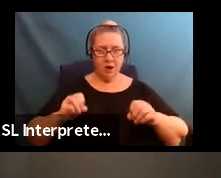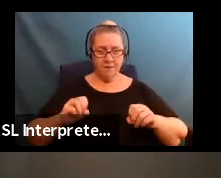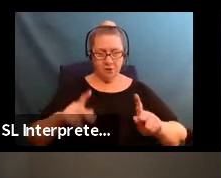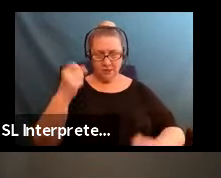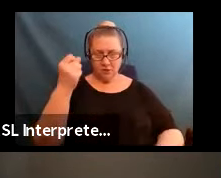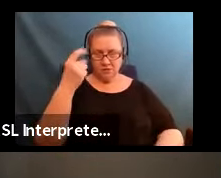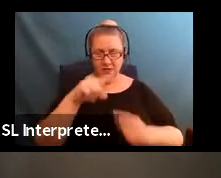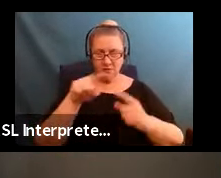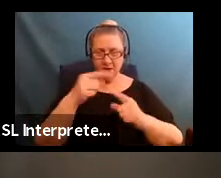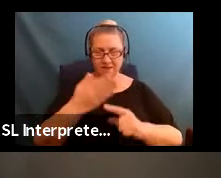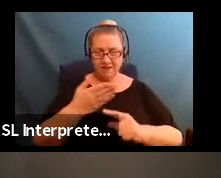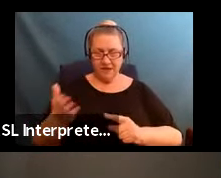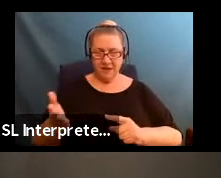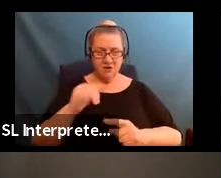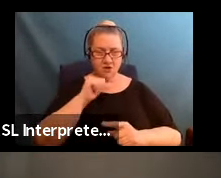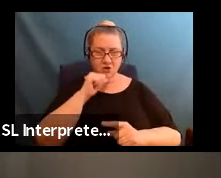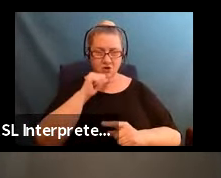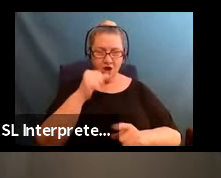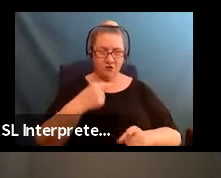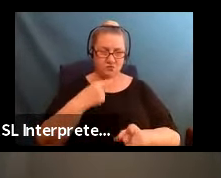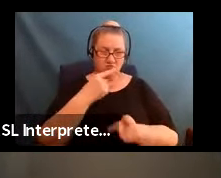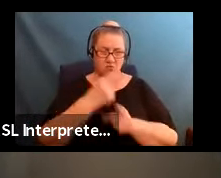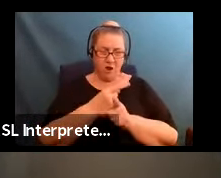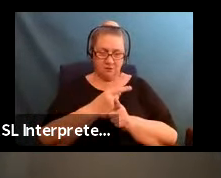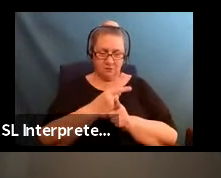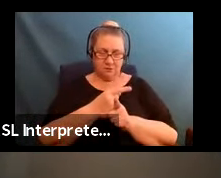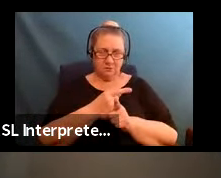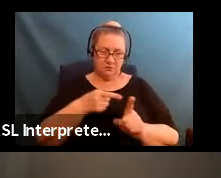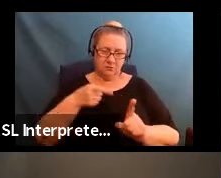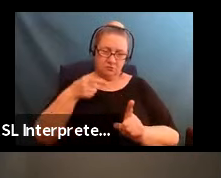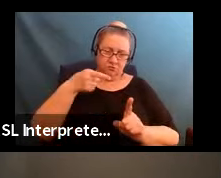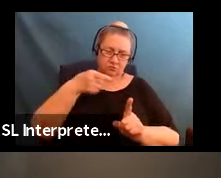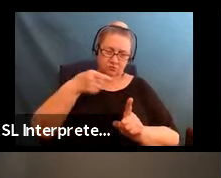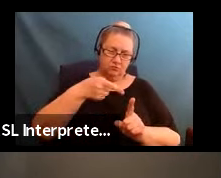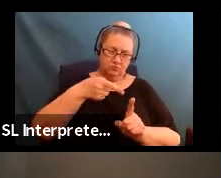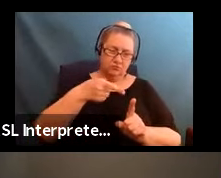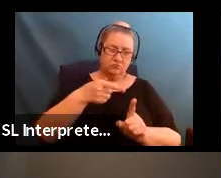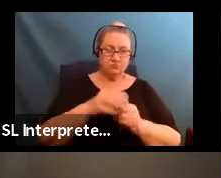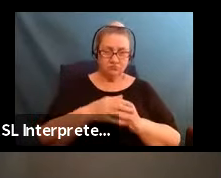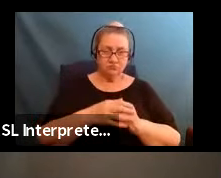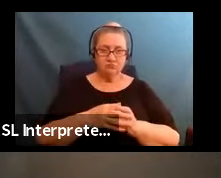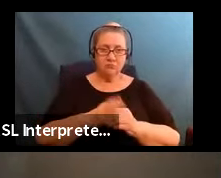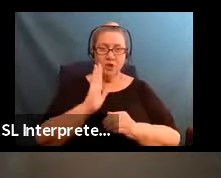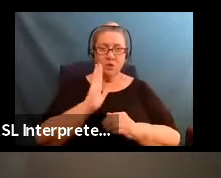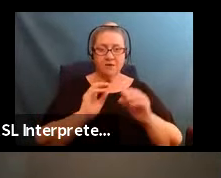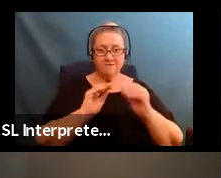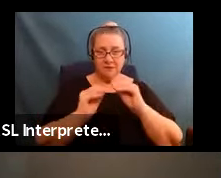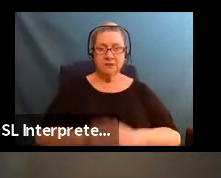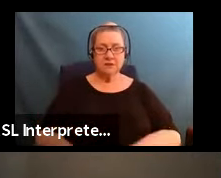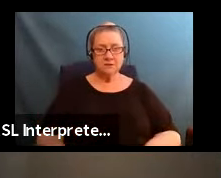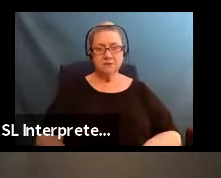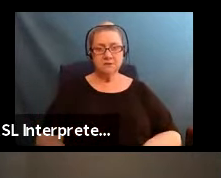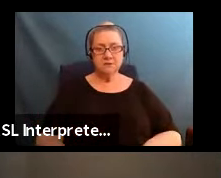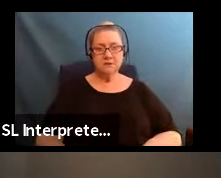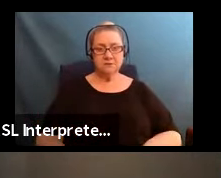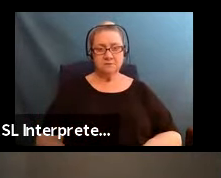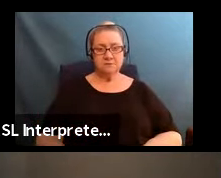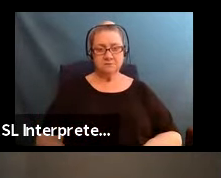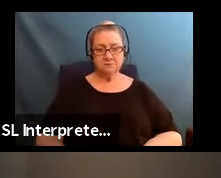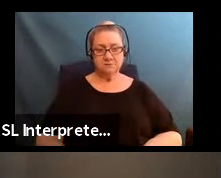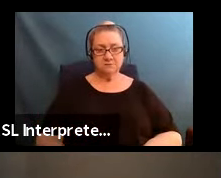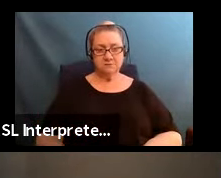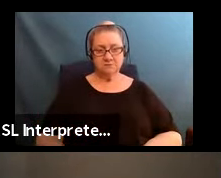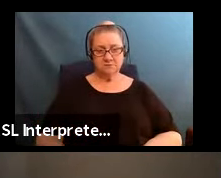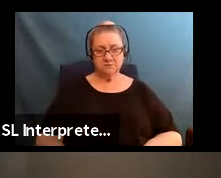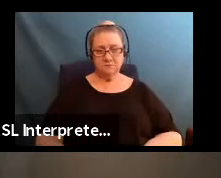going the way that we want. We'll have that opportunity to step in and adjust if we need to. Thank you. Thank you. Could you just practically,